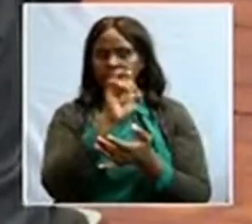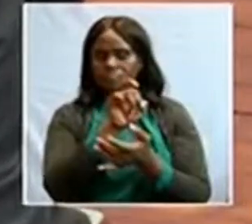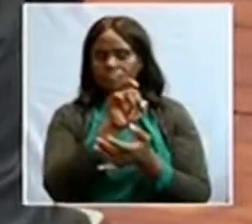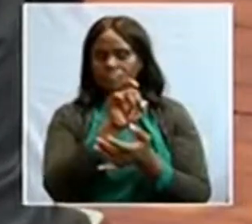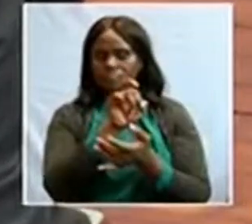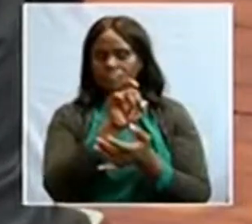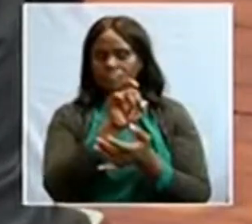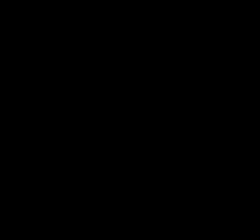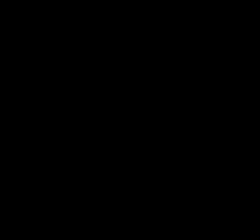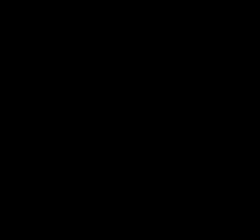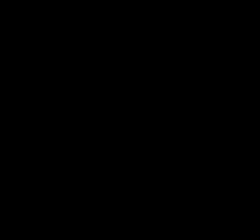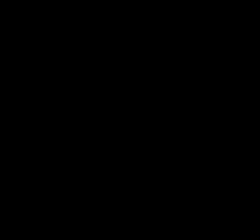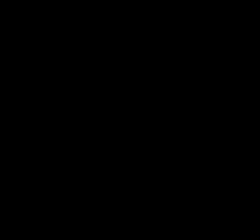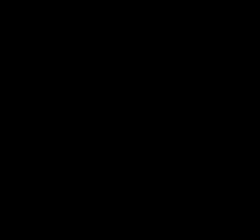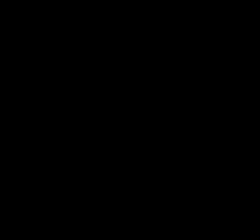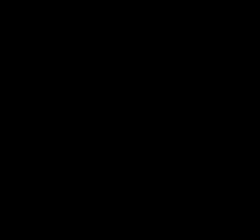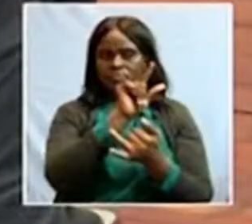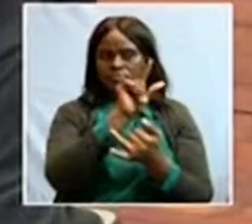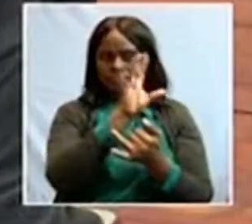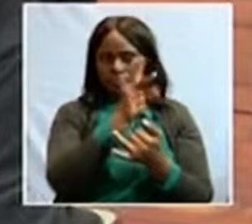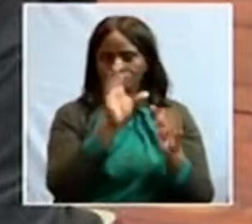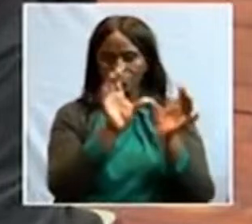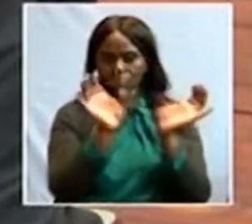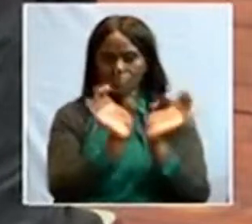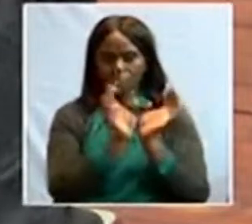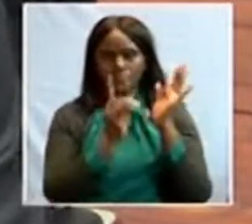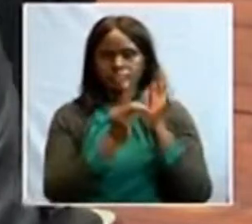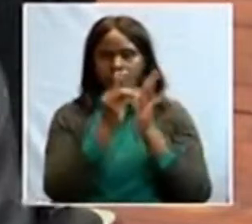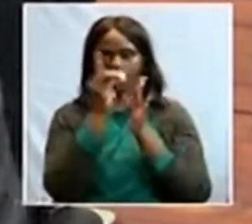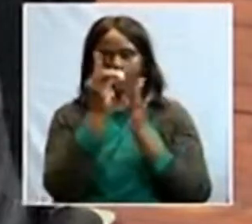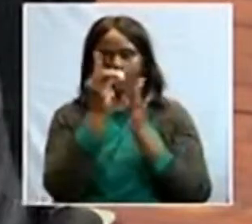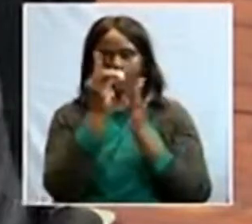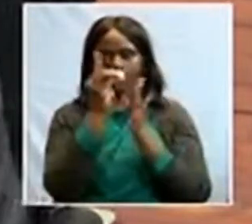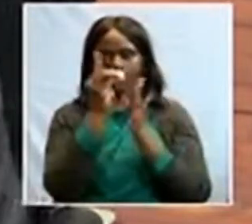provide 6 Constituency Development Fund.